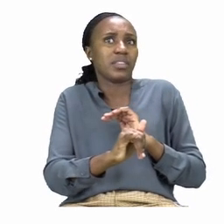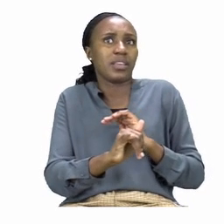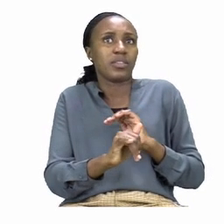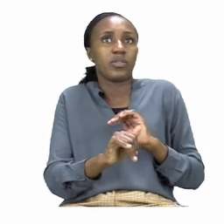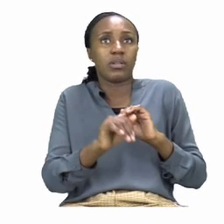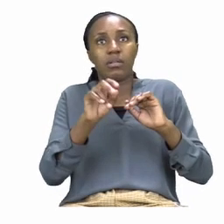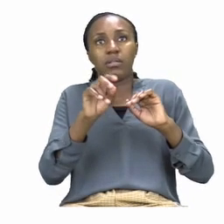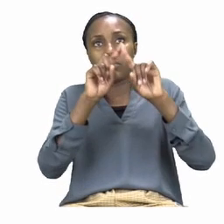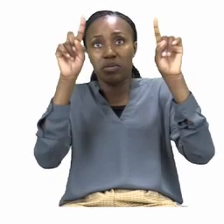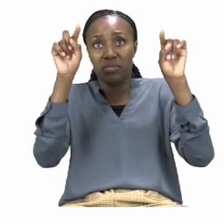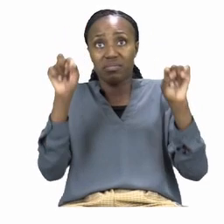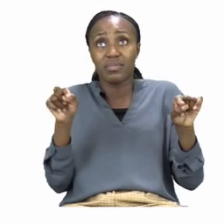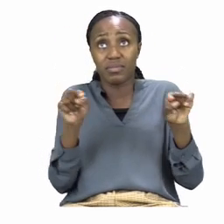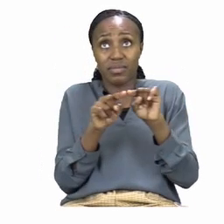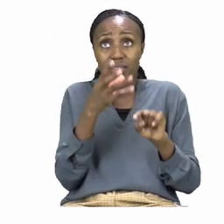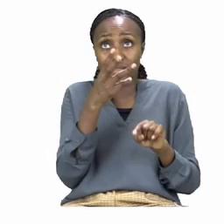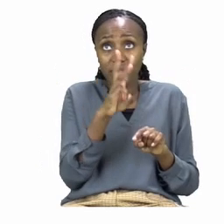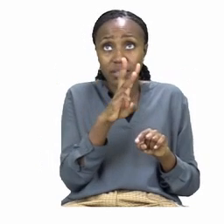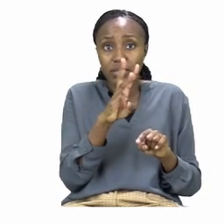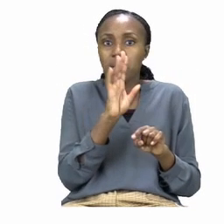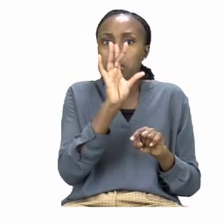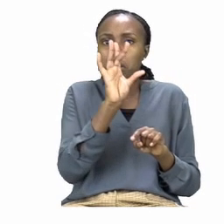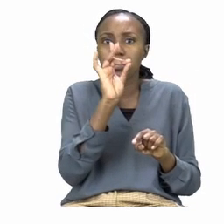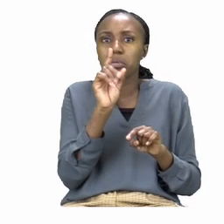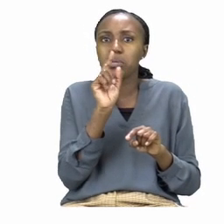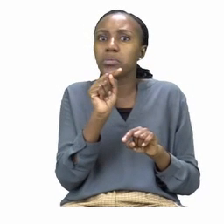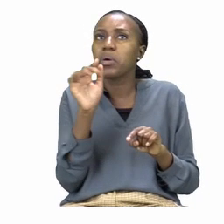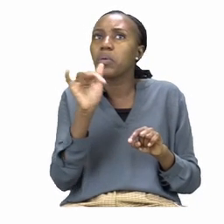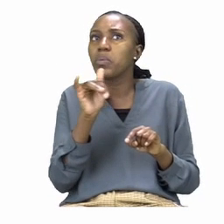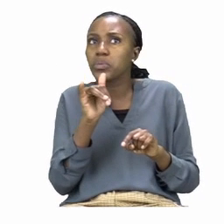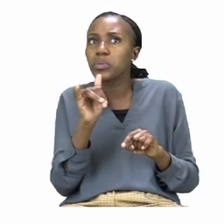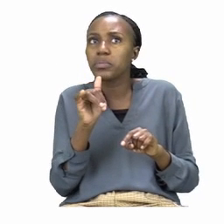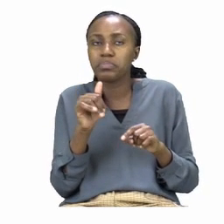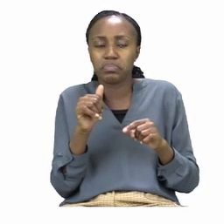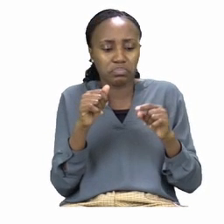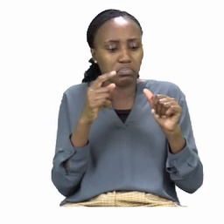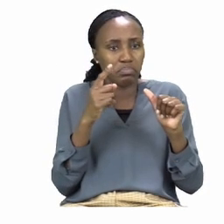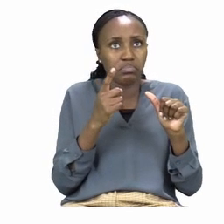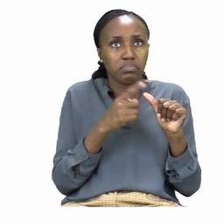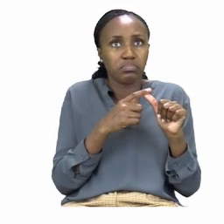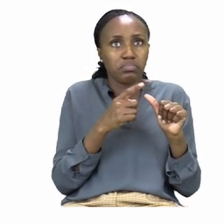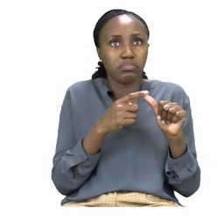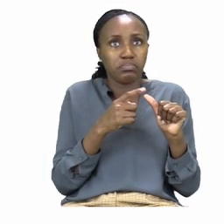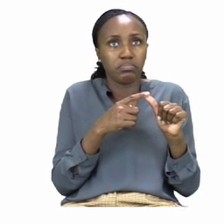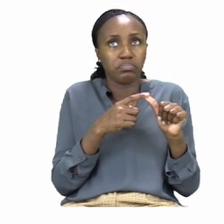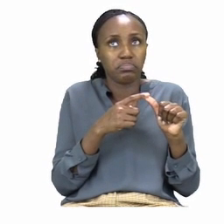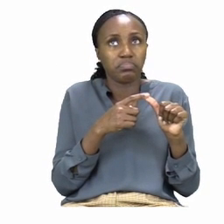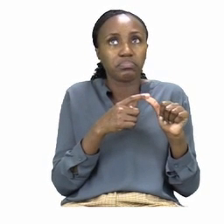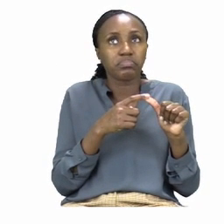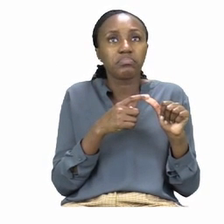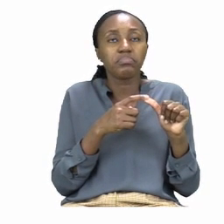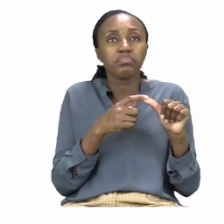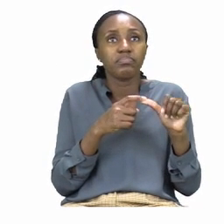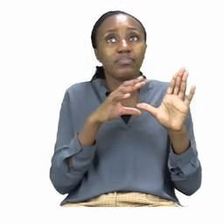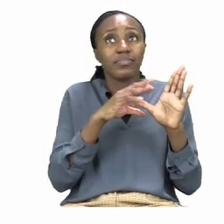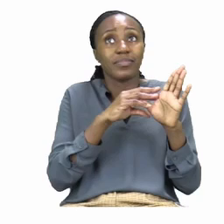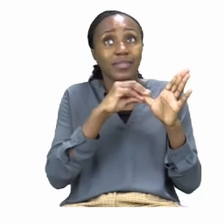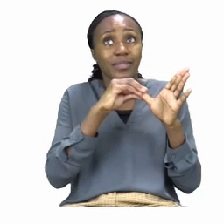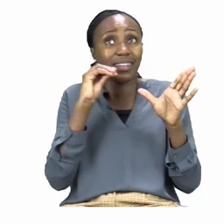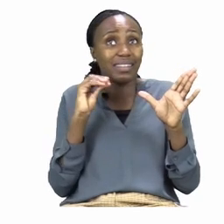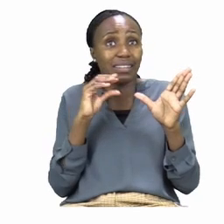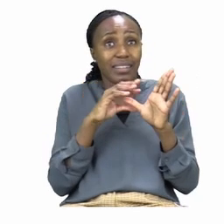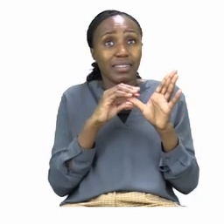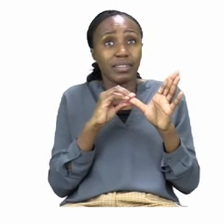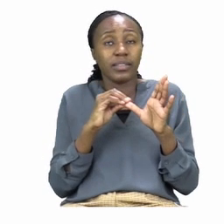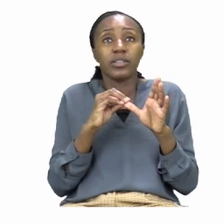will sink. Now, what are these objects? There you will see you have a leaf,